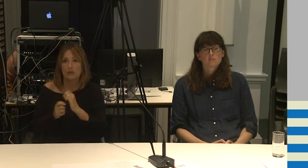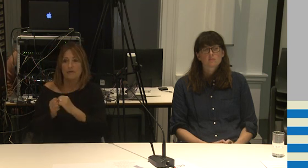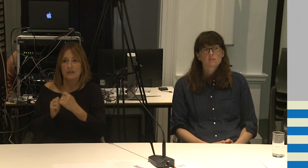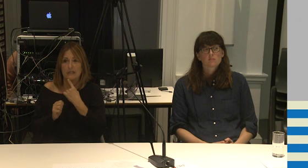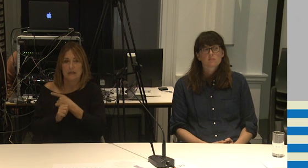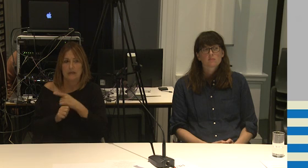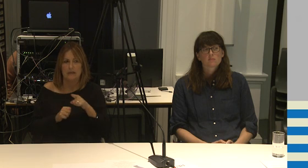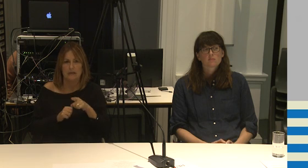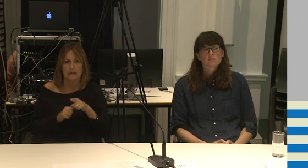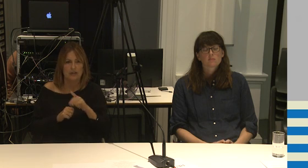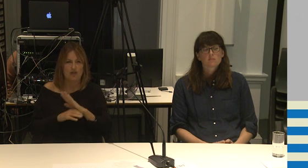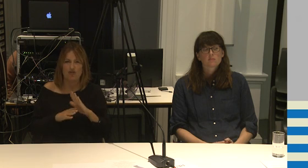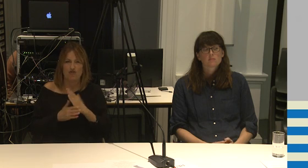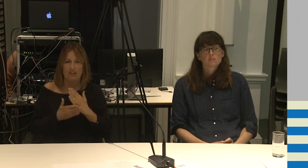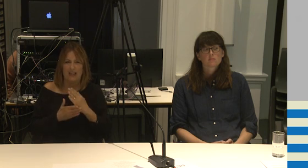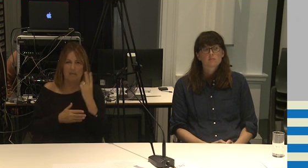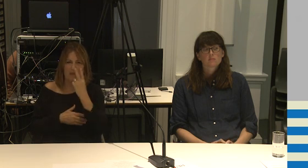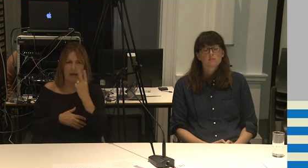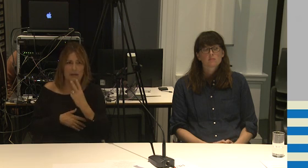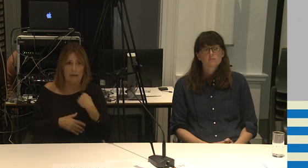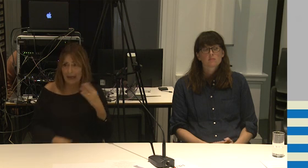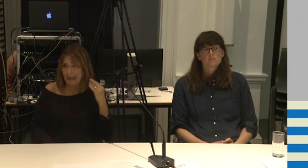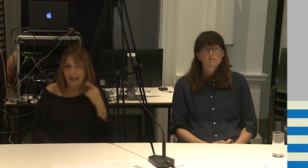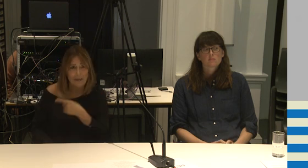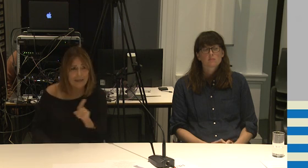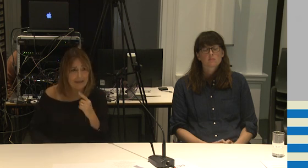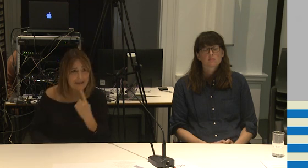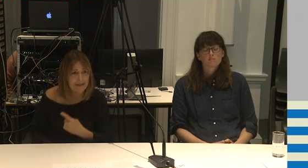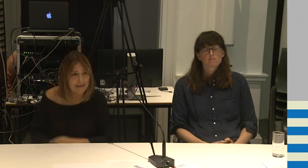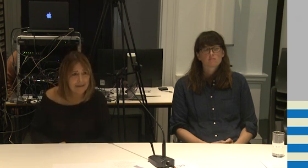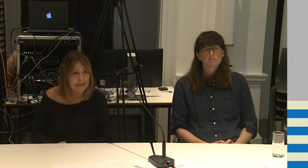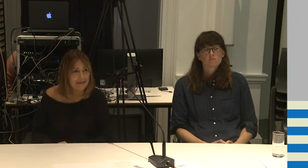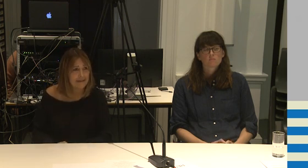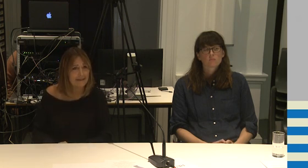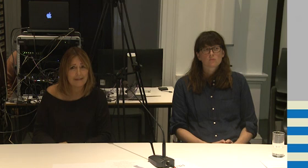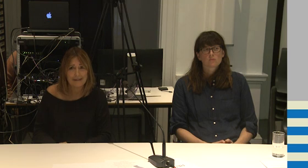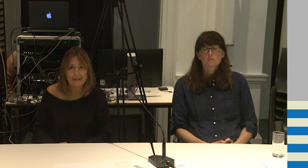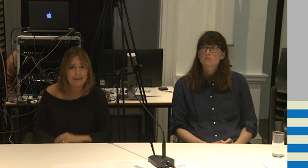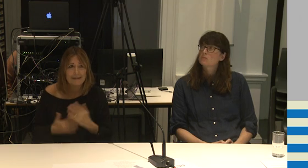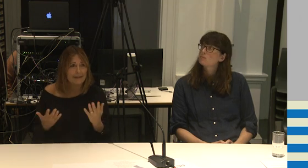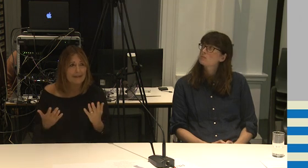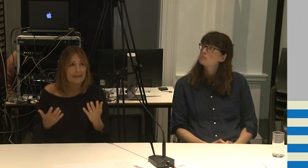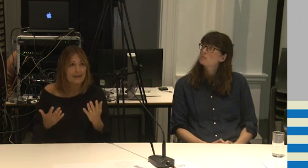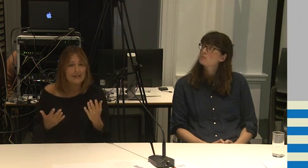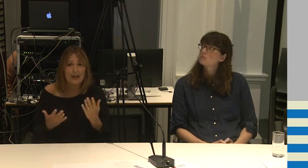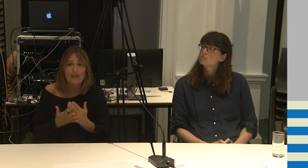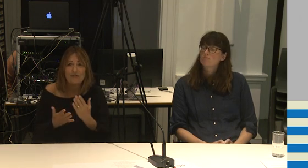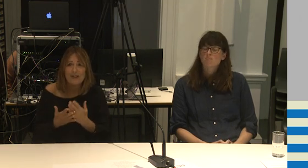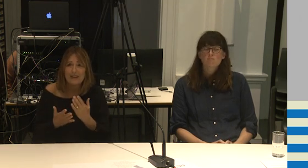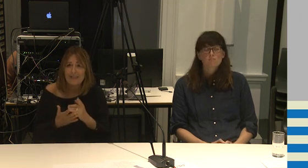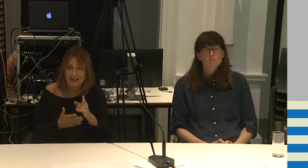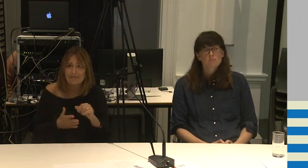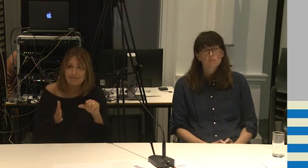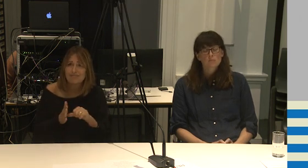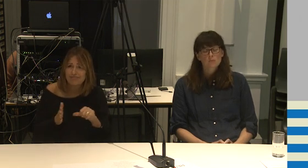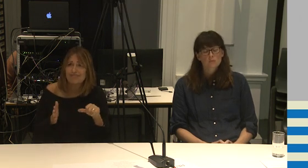and go, she's not really blind, to one another within earshot of me. And so I think that was a